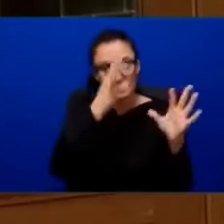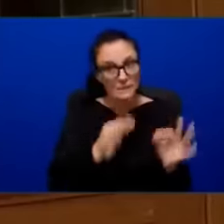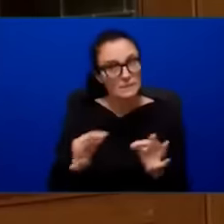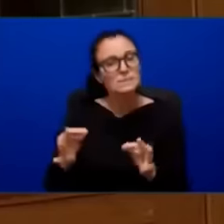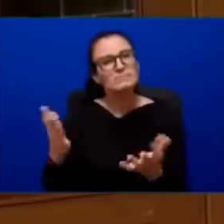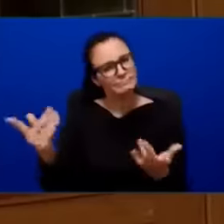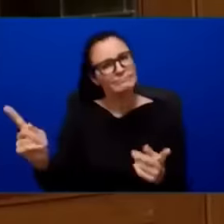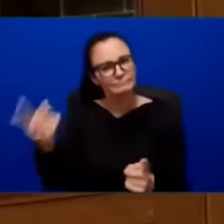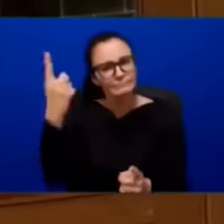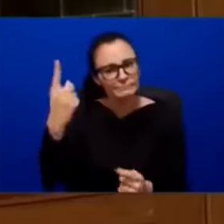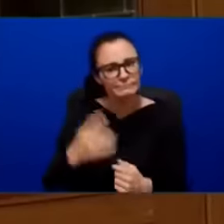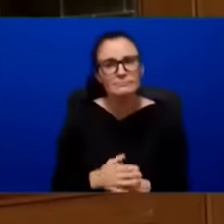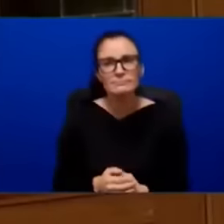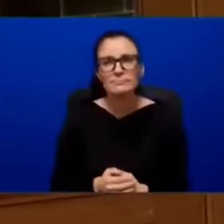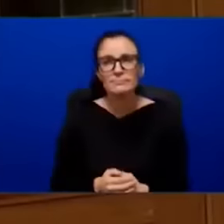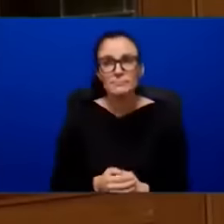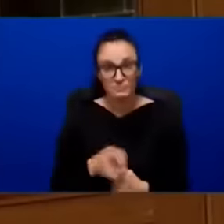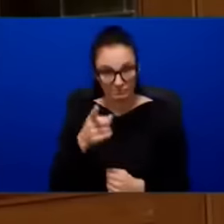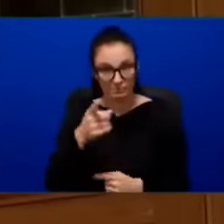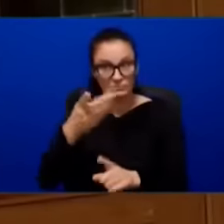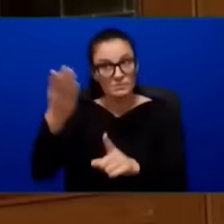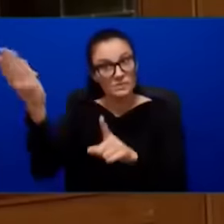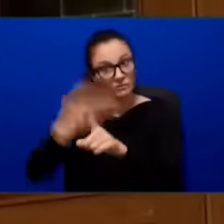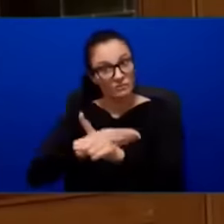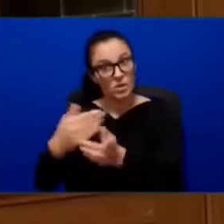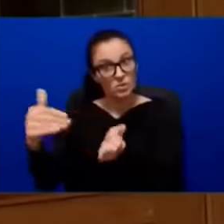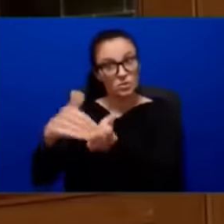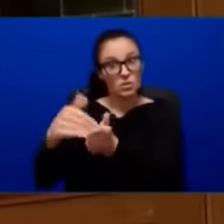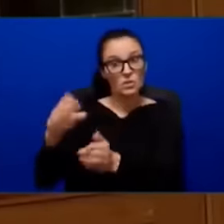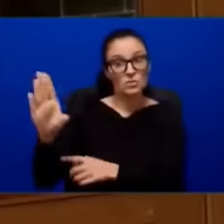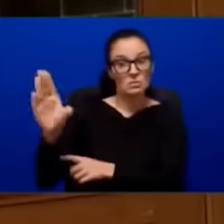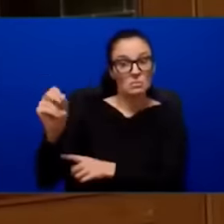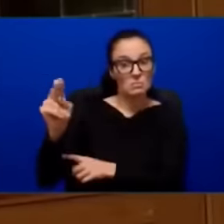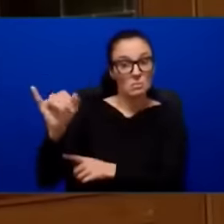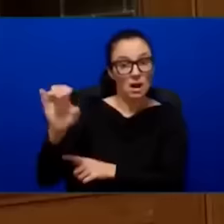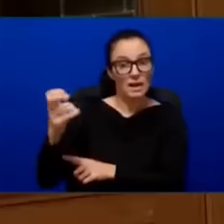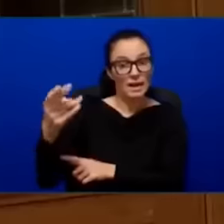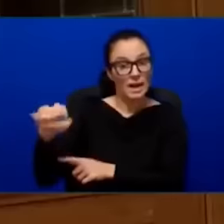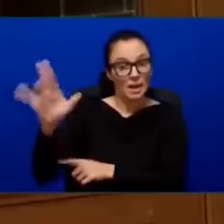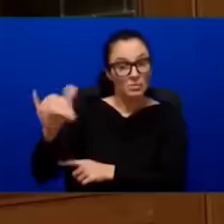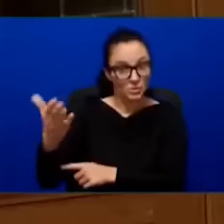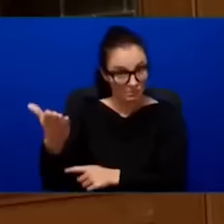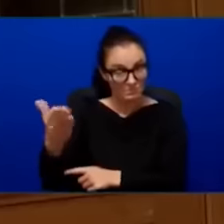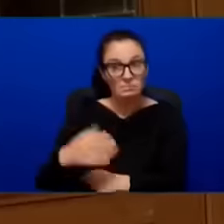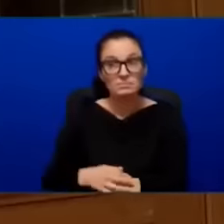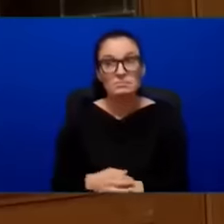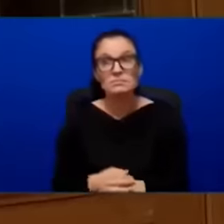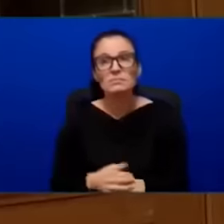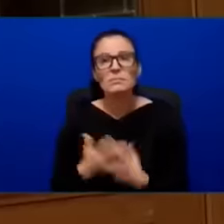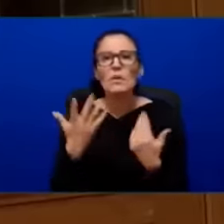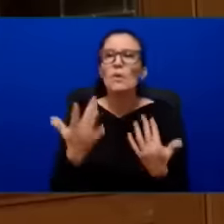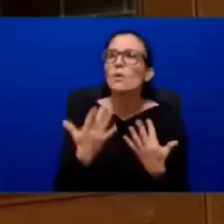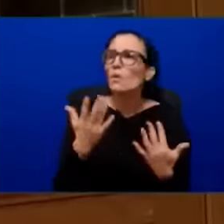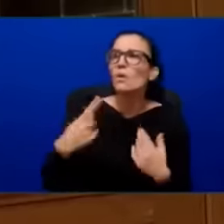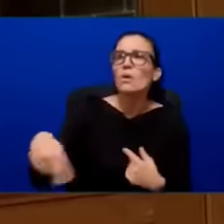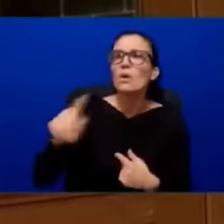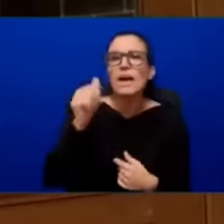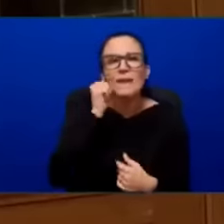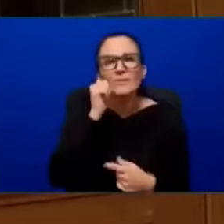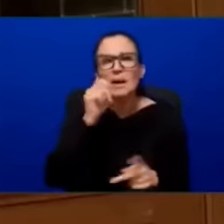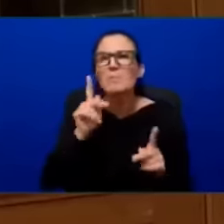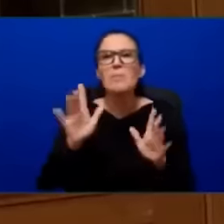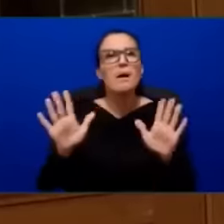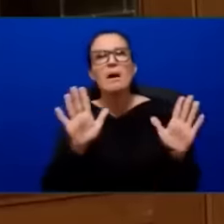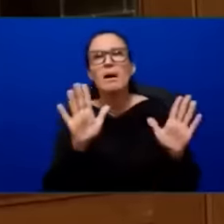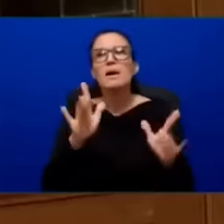will you fire Dr. Bonnie Henry, or do you want to wait for the working class, everyday British Columbians to elect a Conservative government and